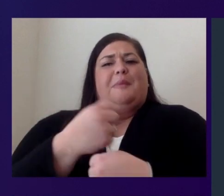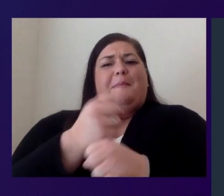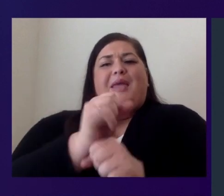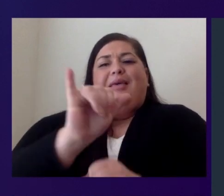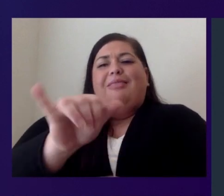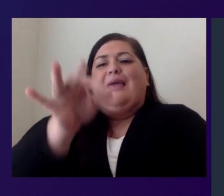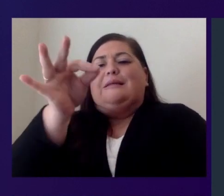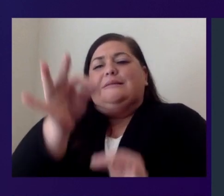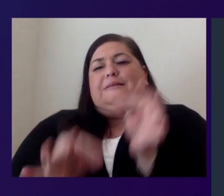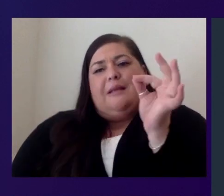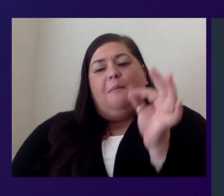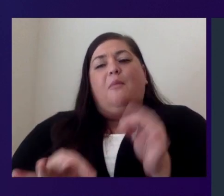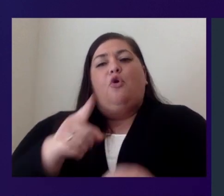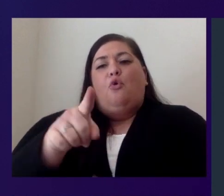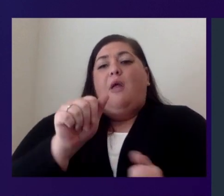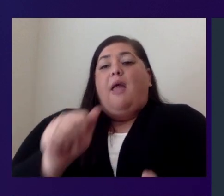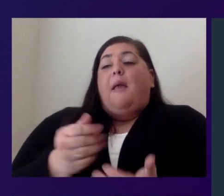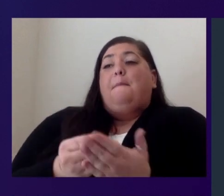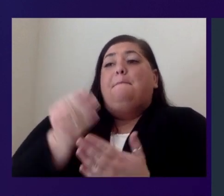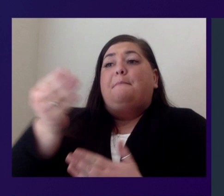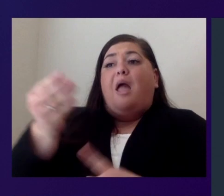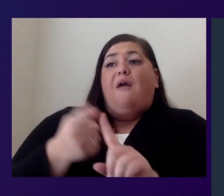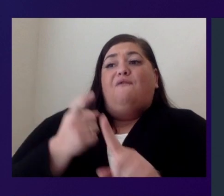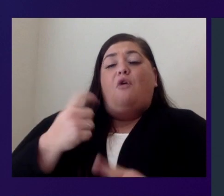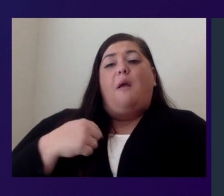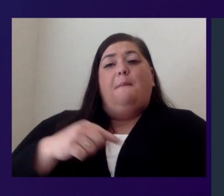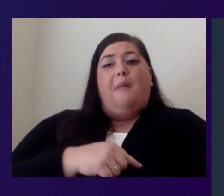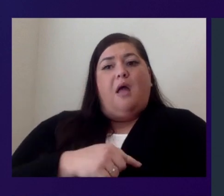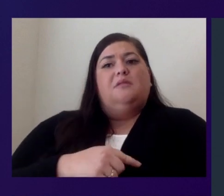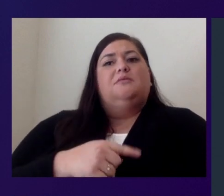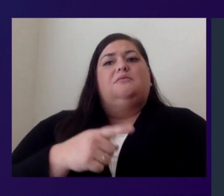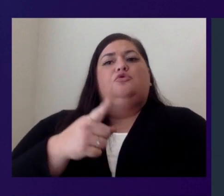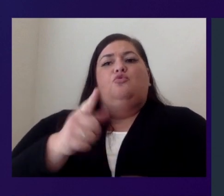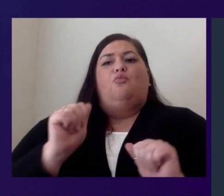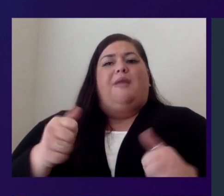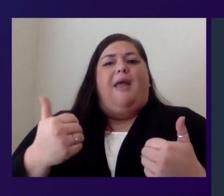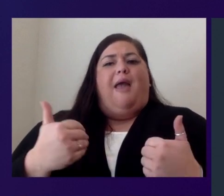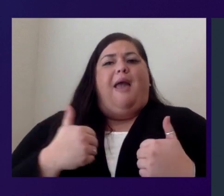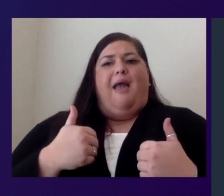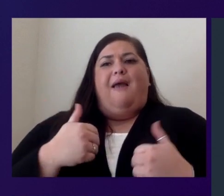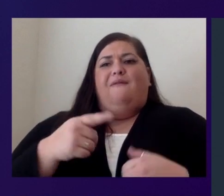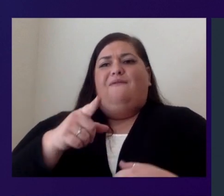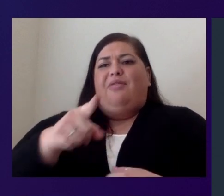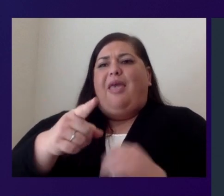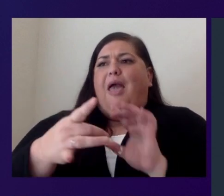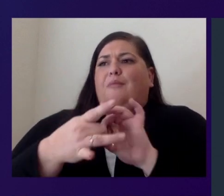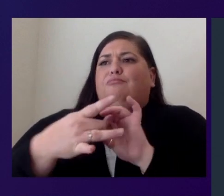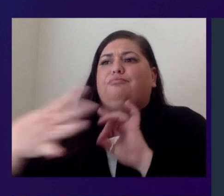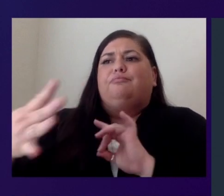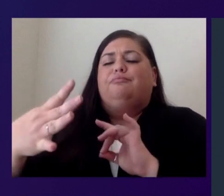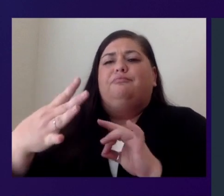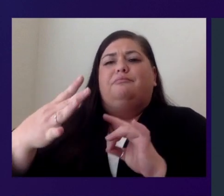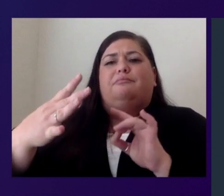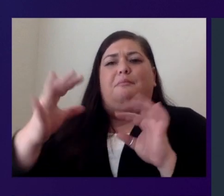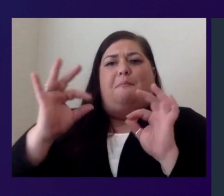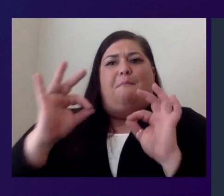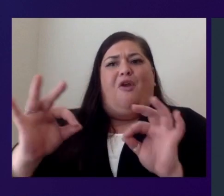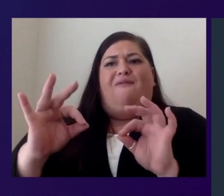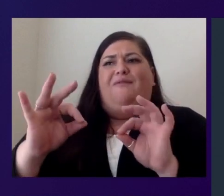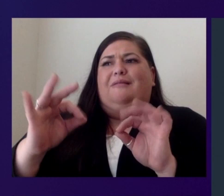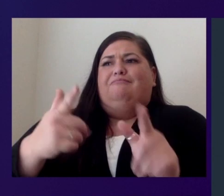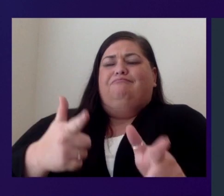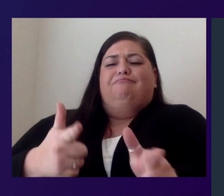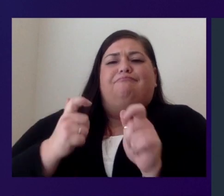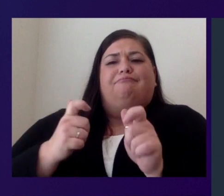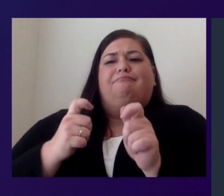us or buy them from us so that you can get that on-prem deployment to the cloud as quickly, as expediently,